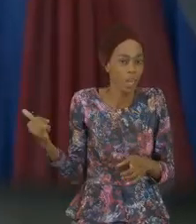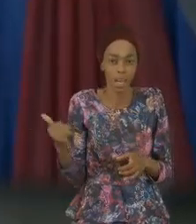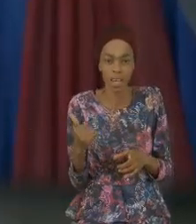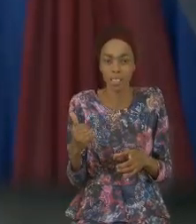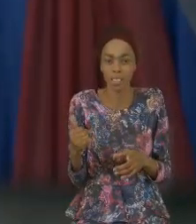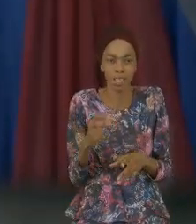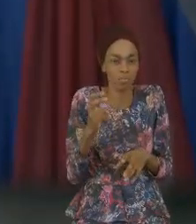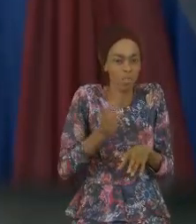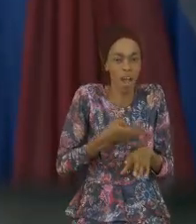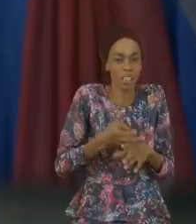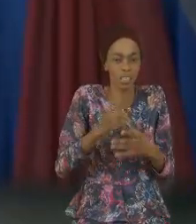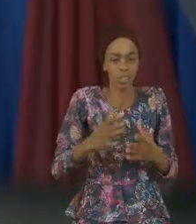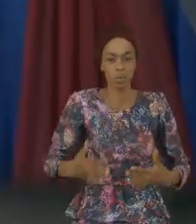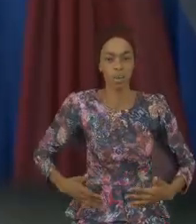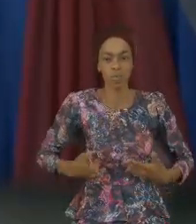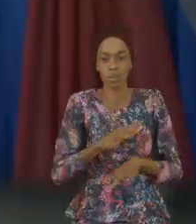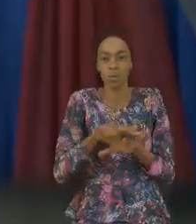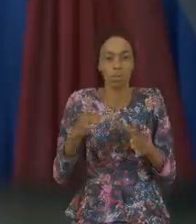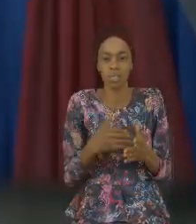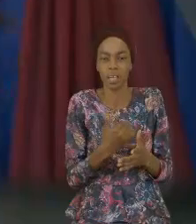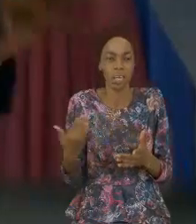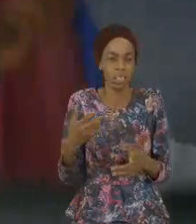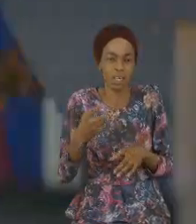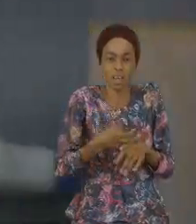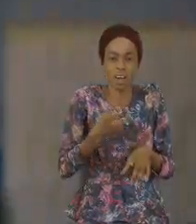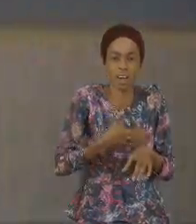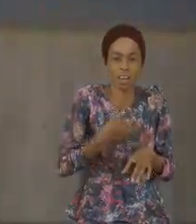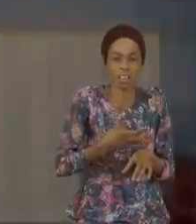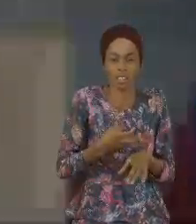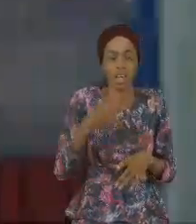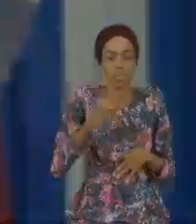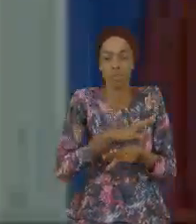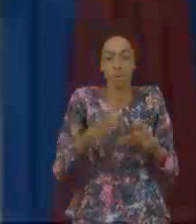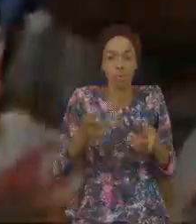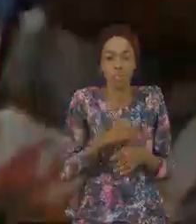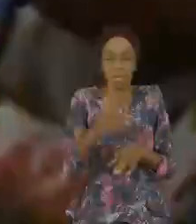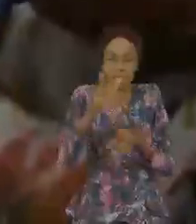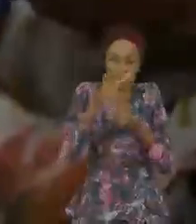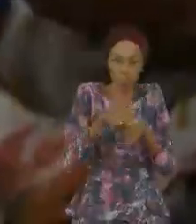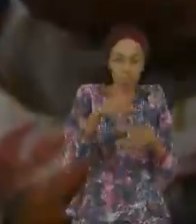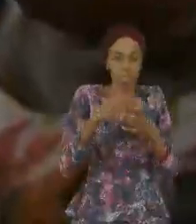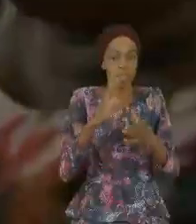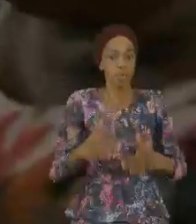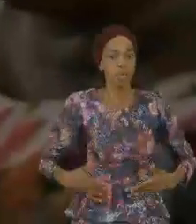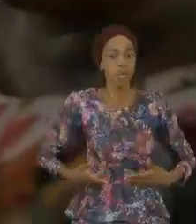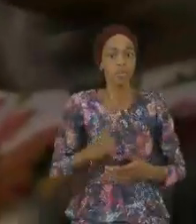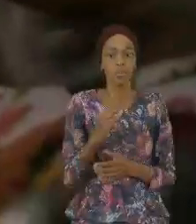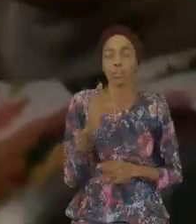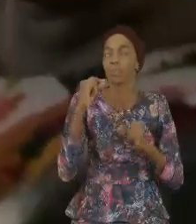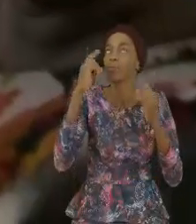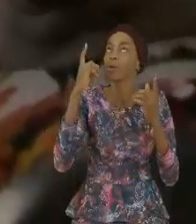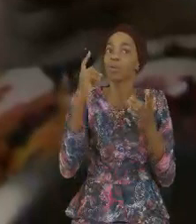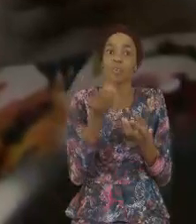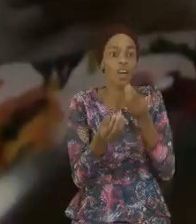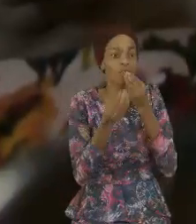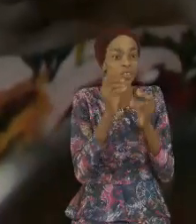any jolting in life, you don't want any pressure in life, you wake up, the breakfast is ready